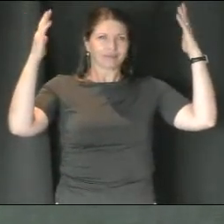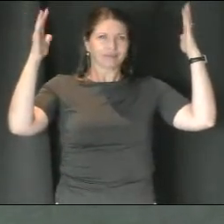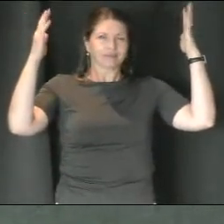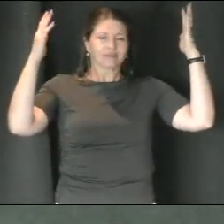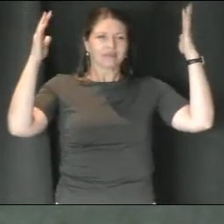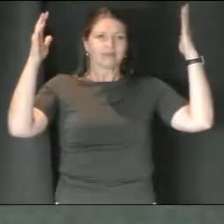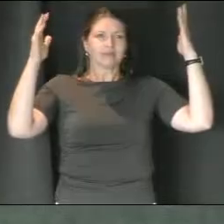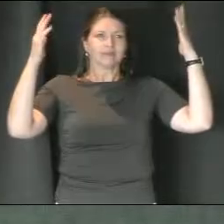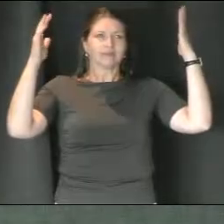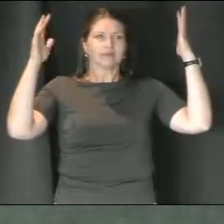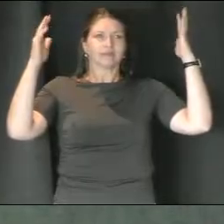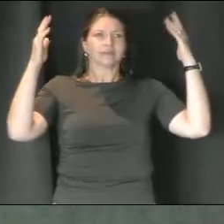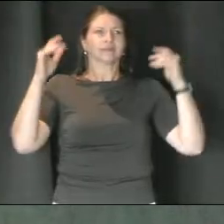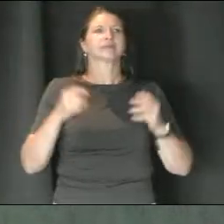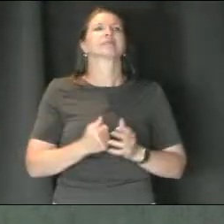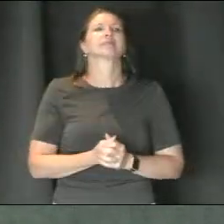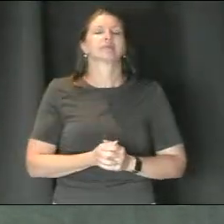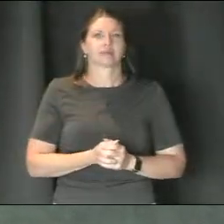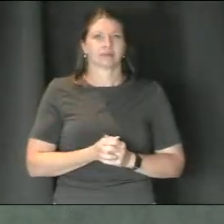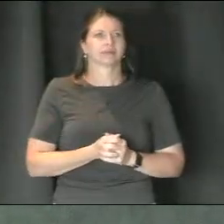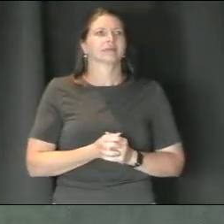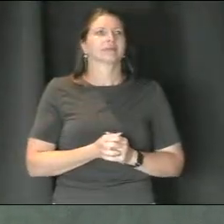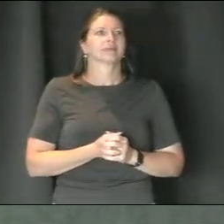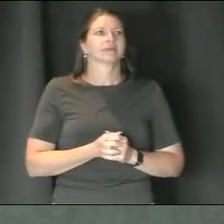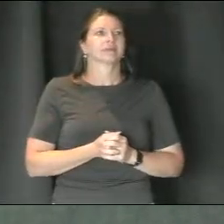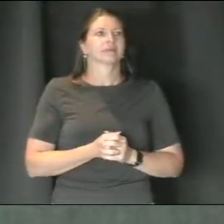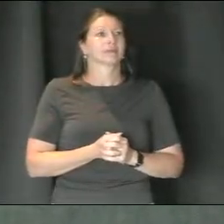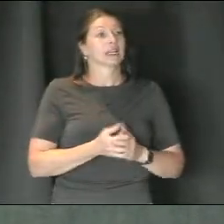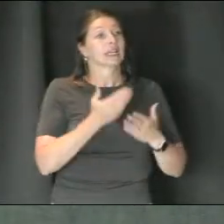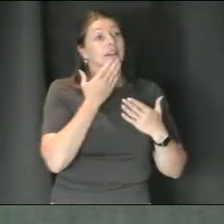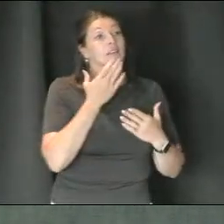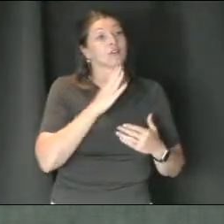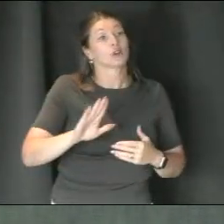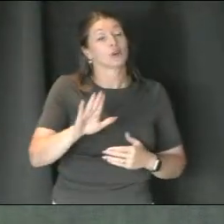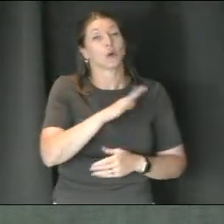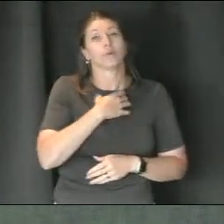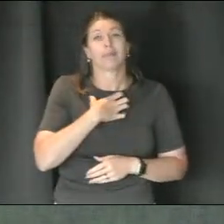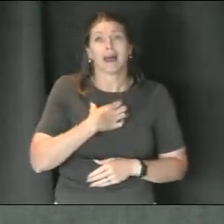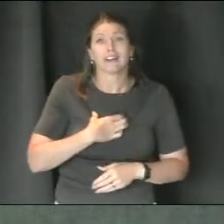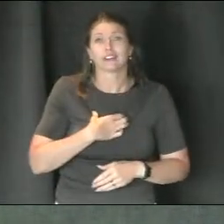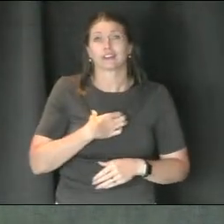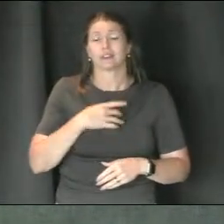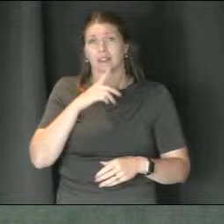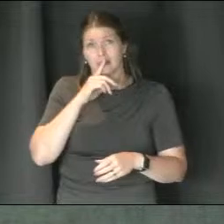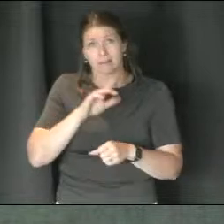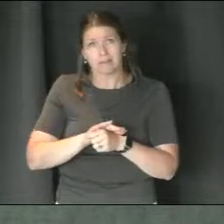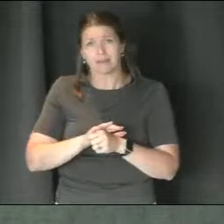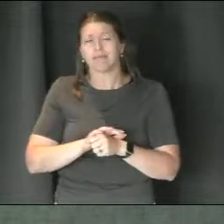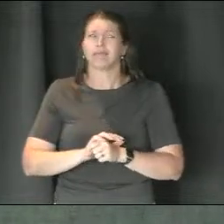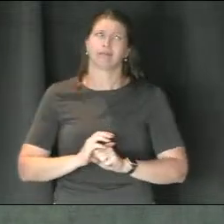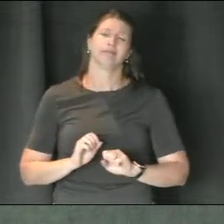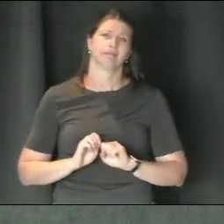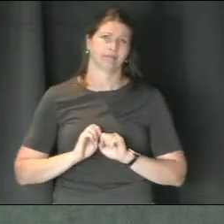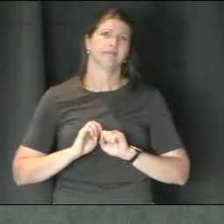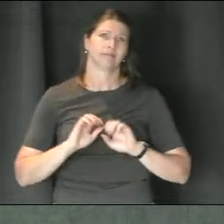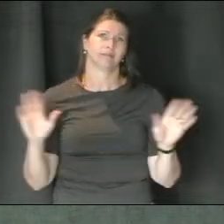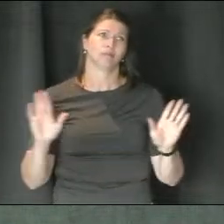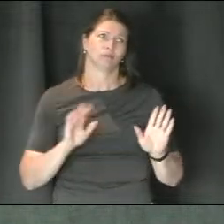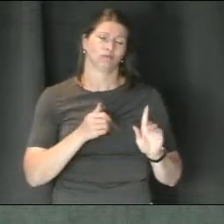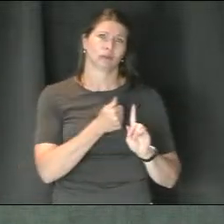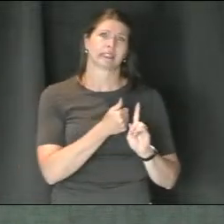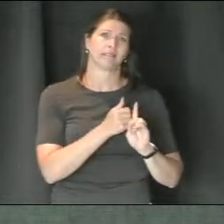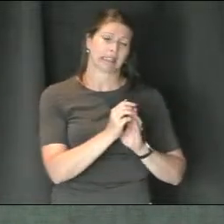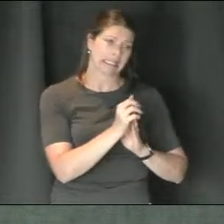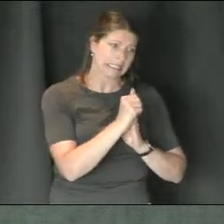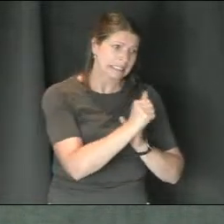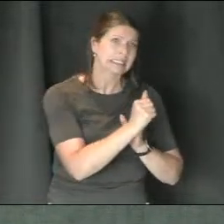I want to thank everyone, the award recipients, for their passion and dedication. I think it's very clear, your leaders in your communities and your